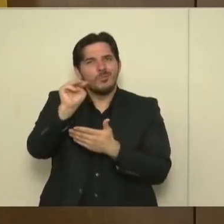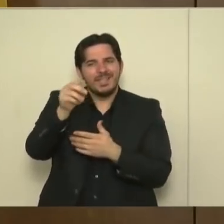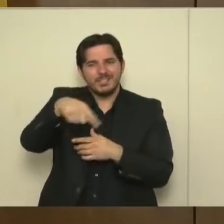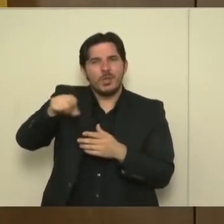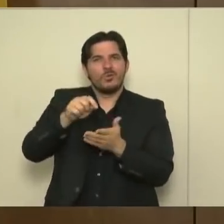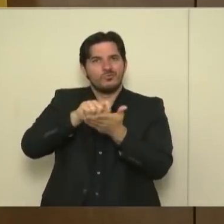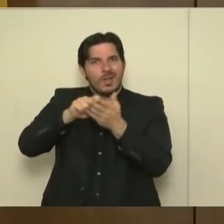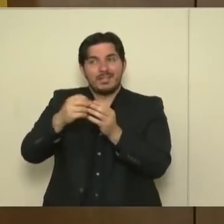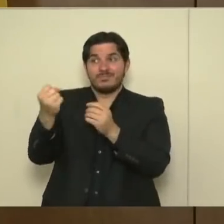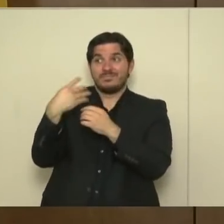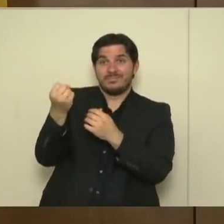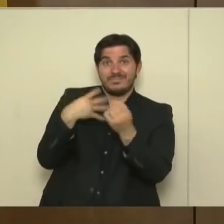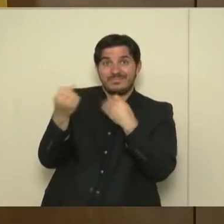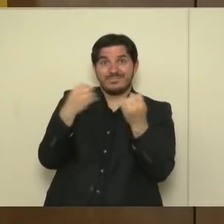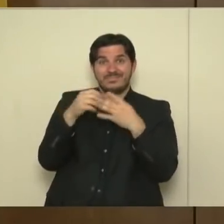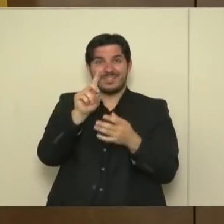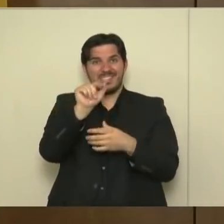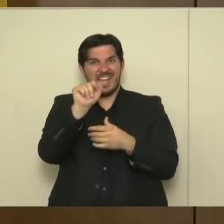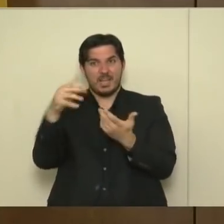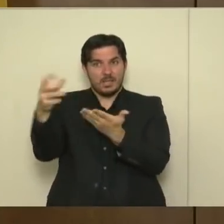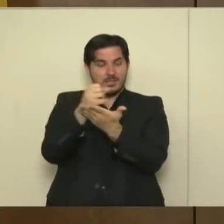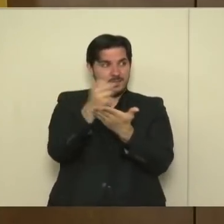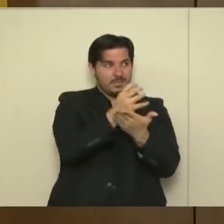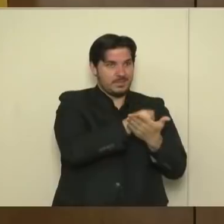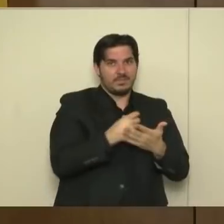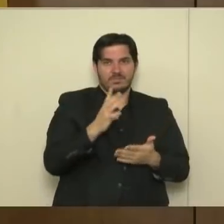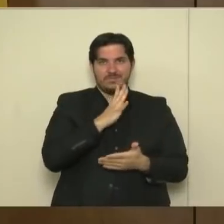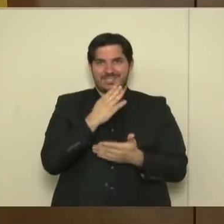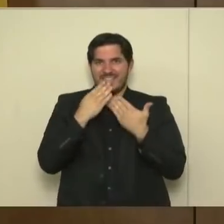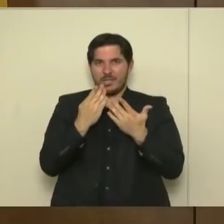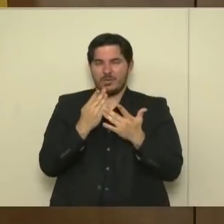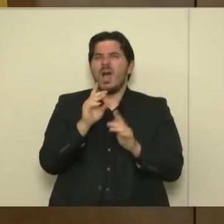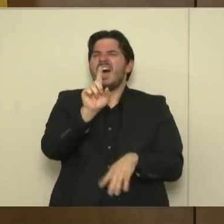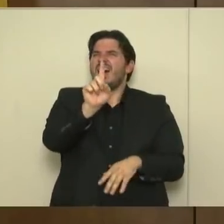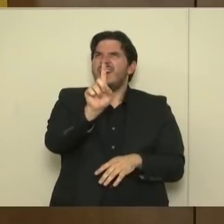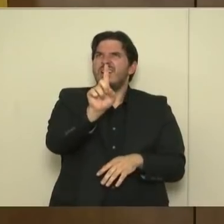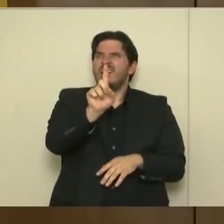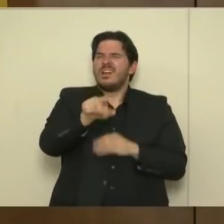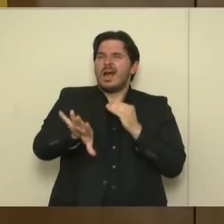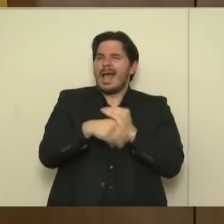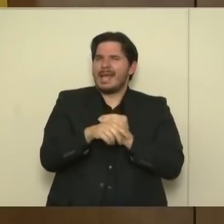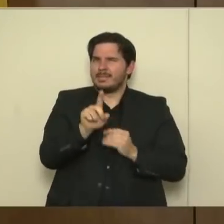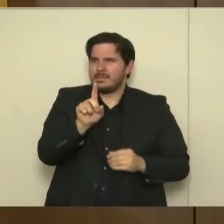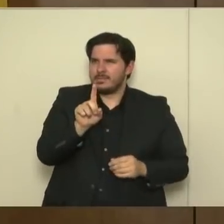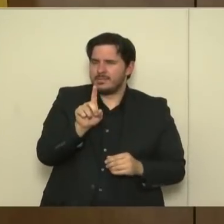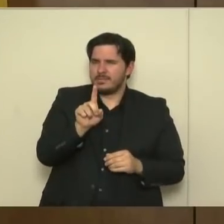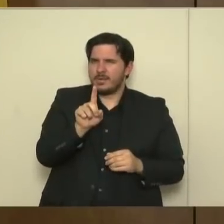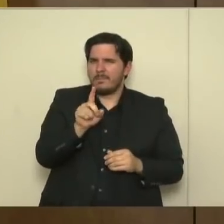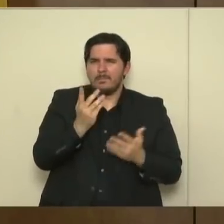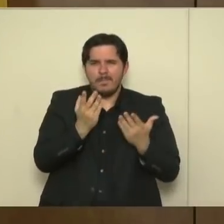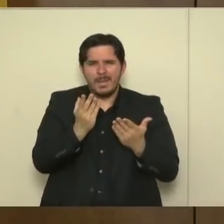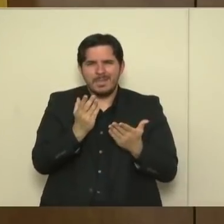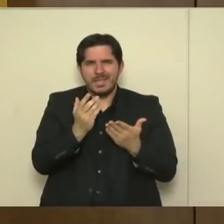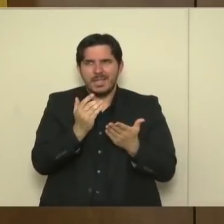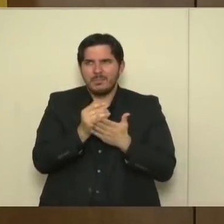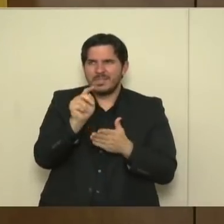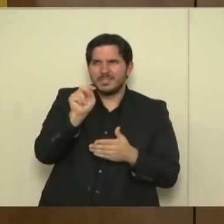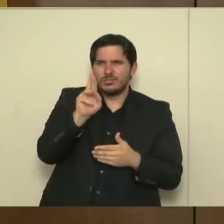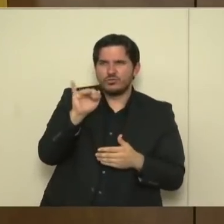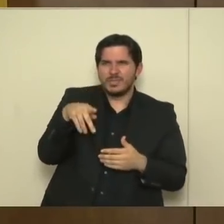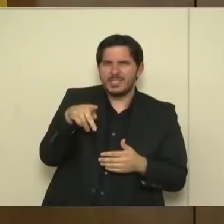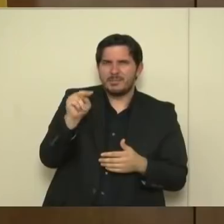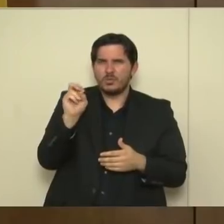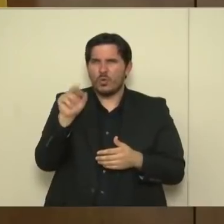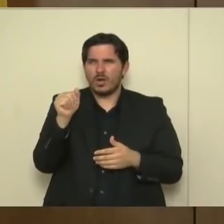have to actually, which is a bit unfair, do that. There was I might need some help, Tripp or Nora. I